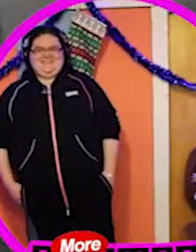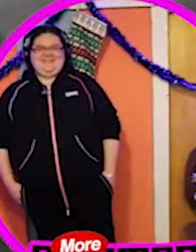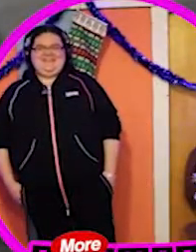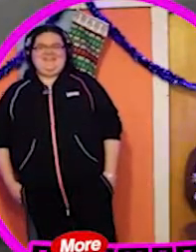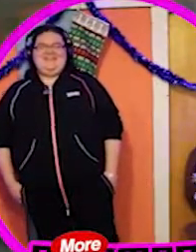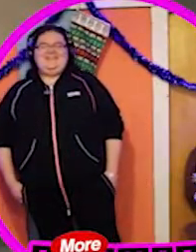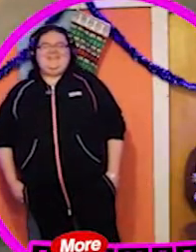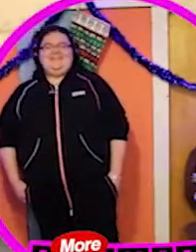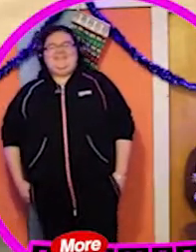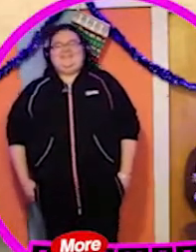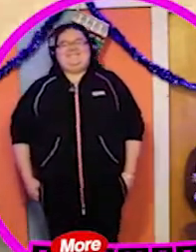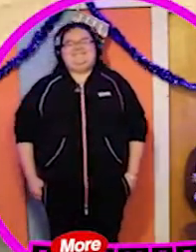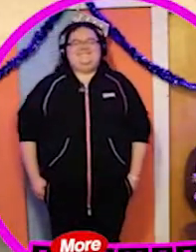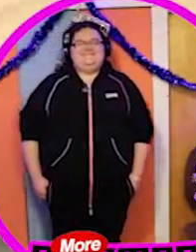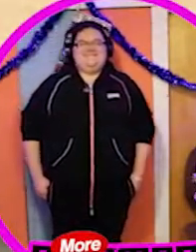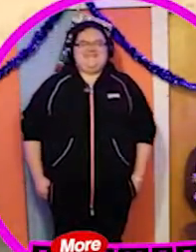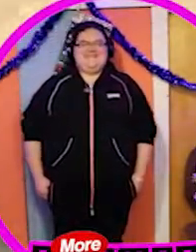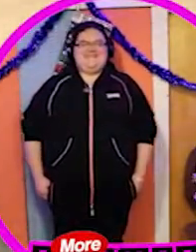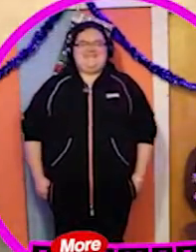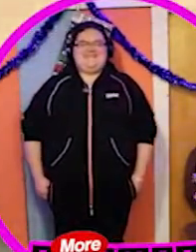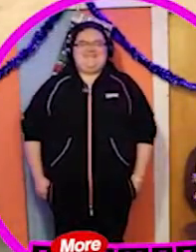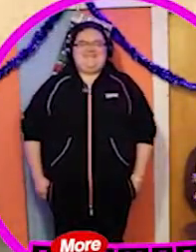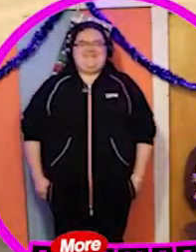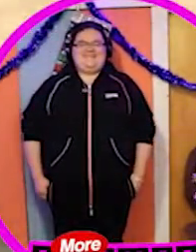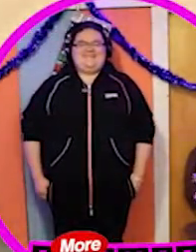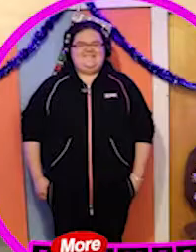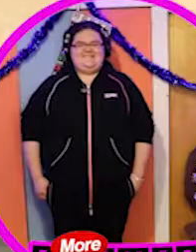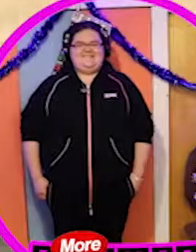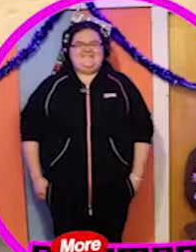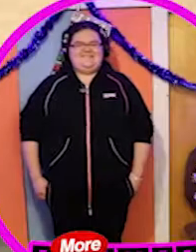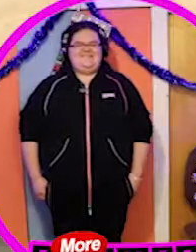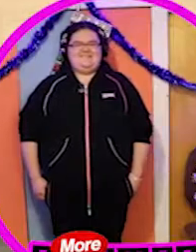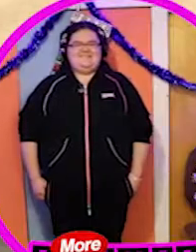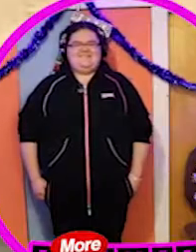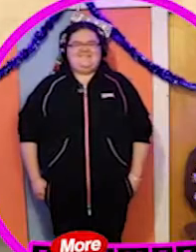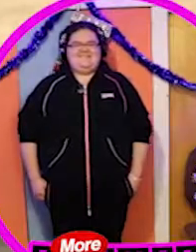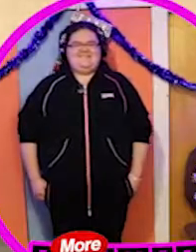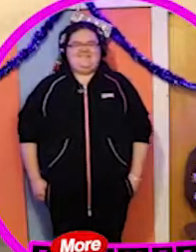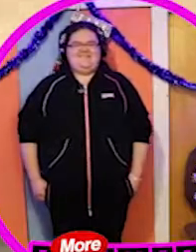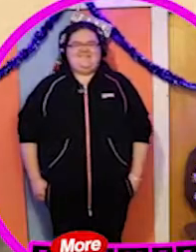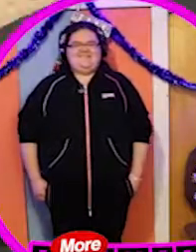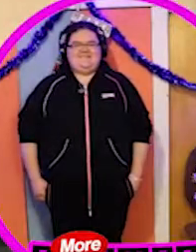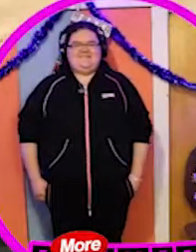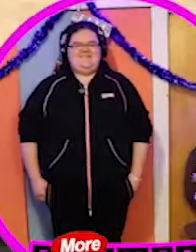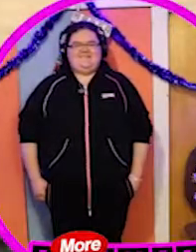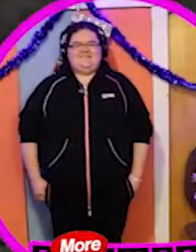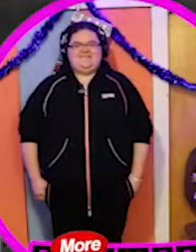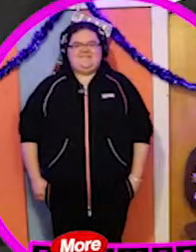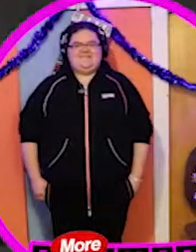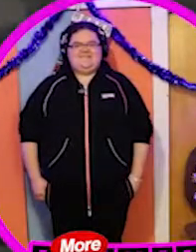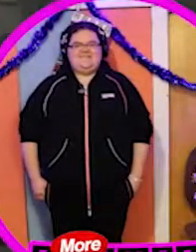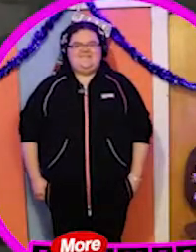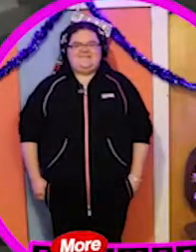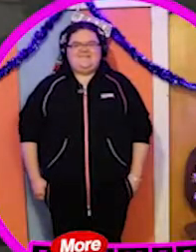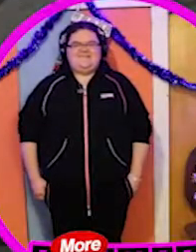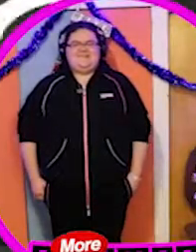Oh! You need to get out of there. You need to get out of there, bro. I'm on the train with my boys. I'm with my boys.